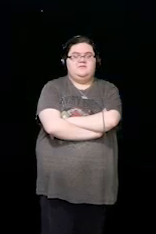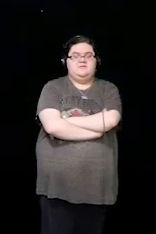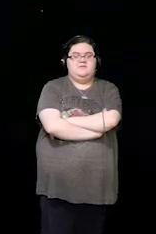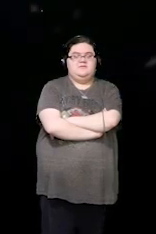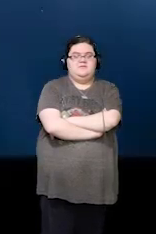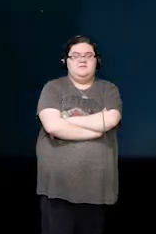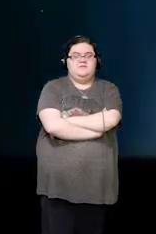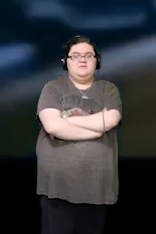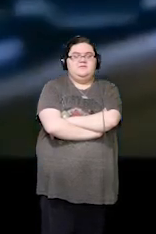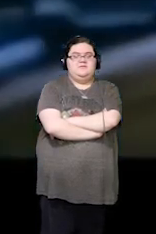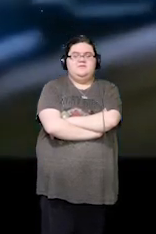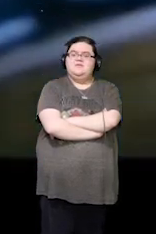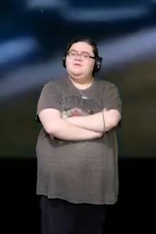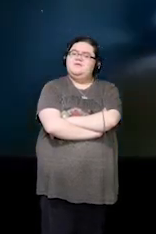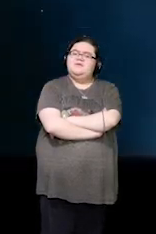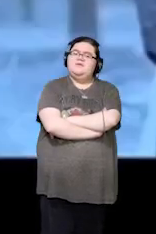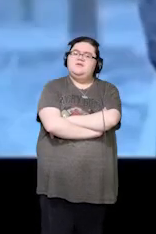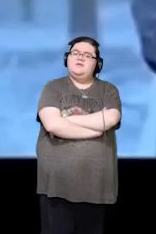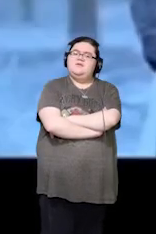Oh no.